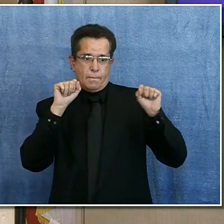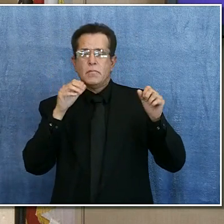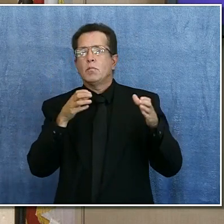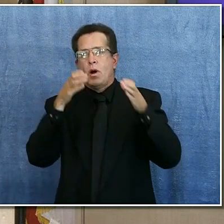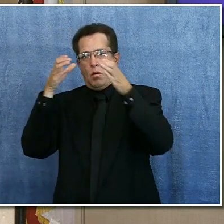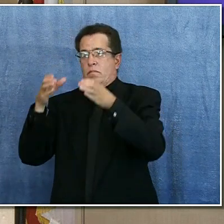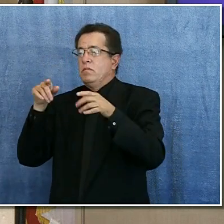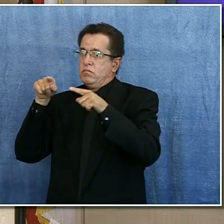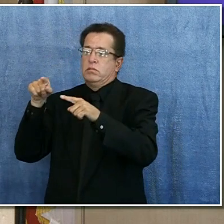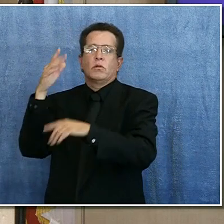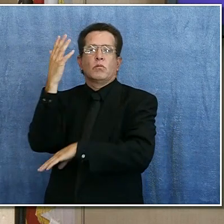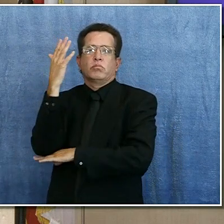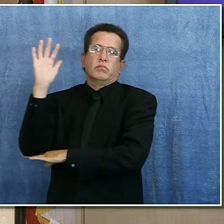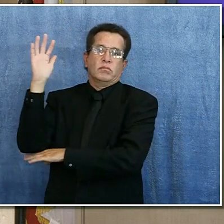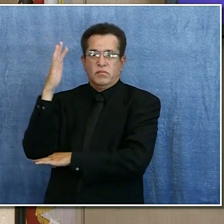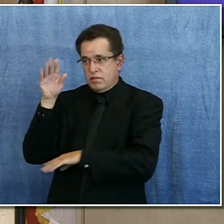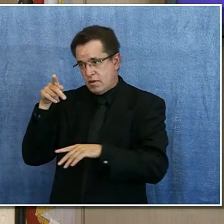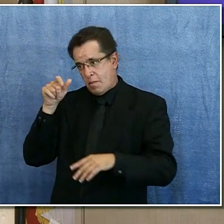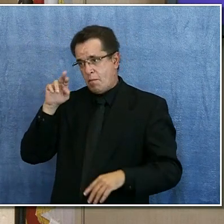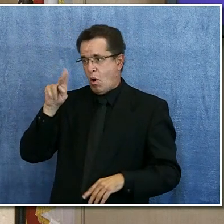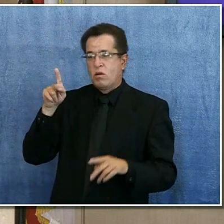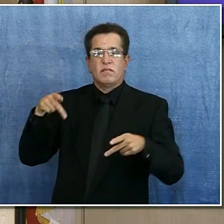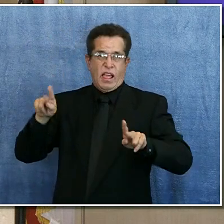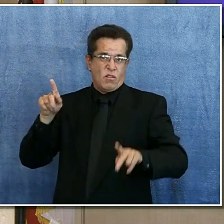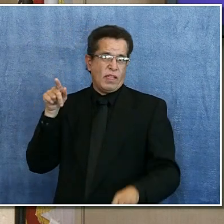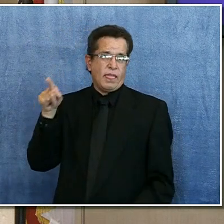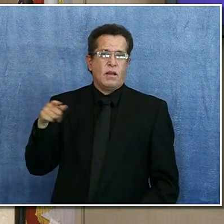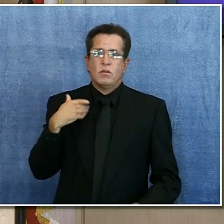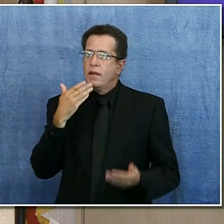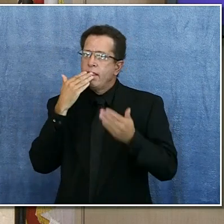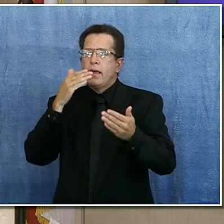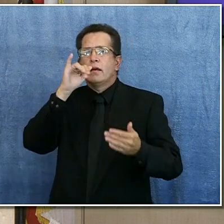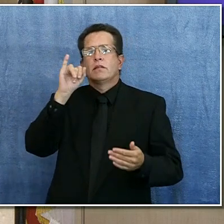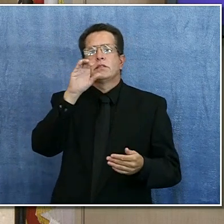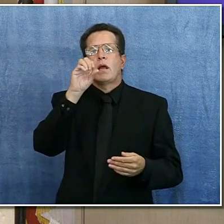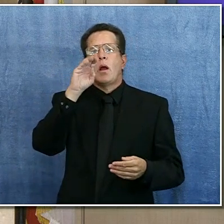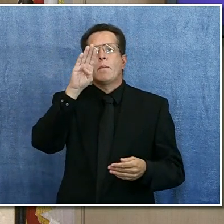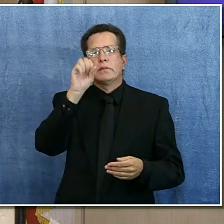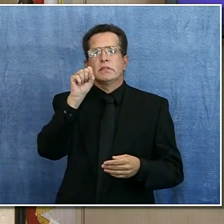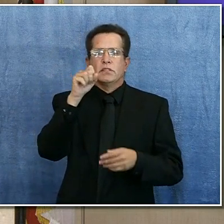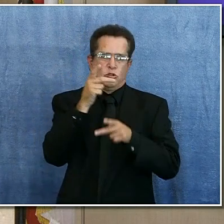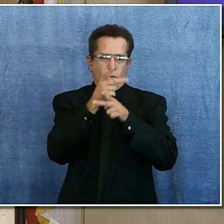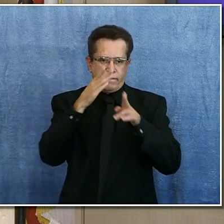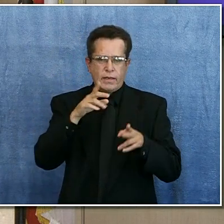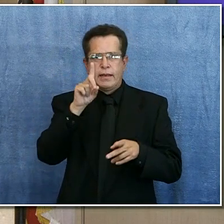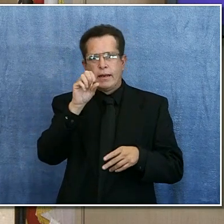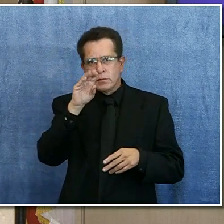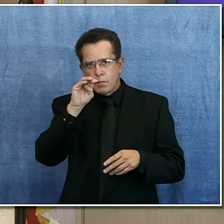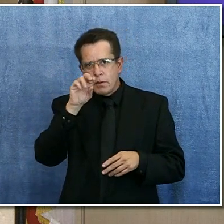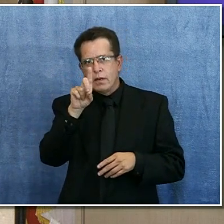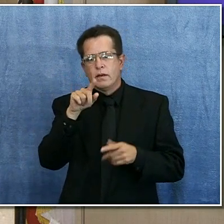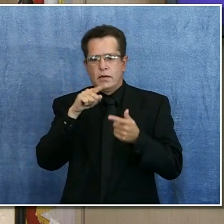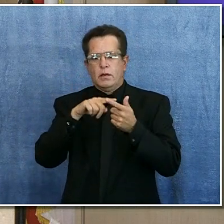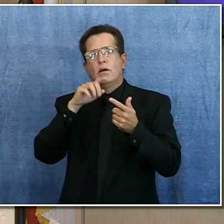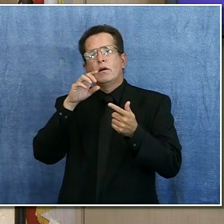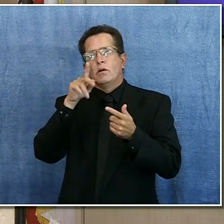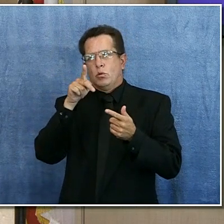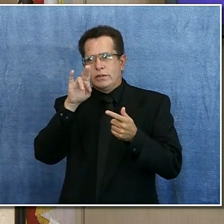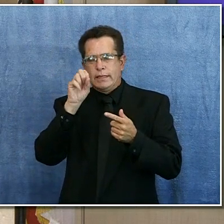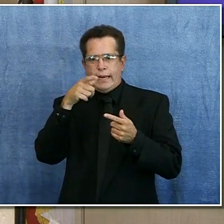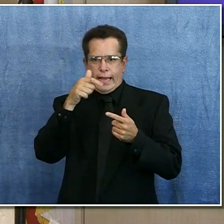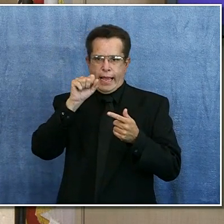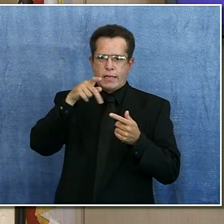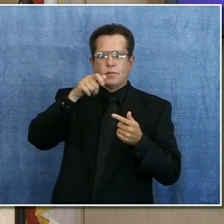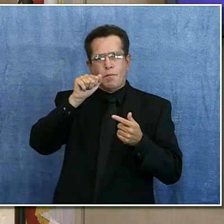activities. I want to thank Supervisor Jacob and my colleagues on the board, Vice Chairman Jim Desmond, Supervisor Kristen Gaspar,